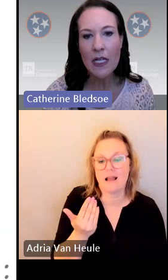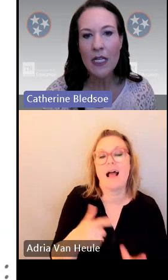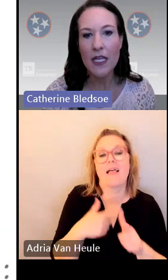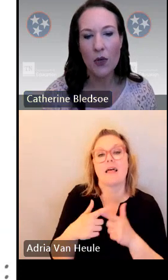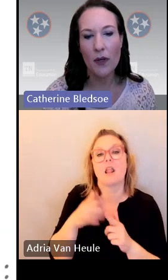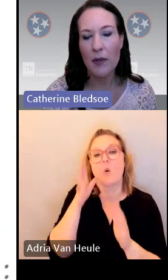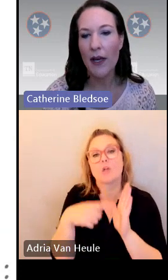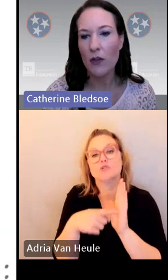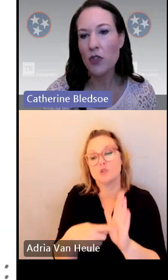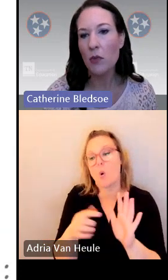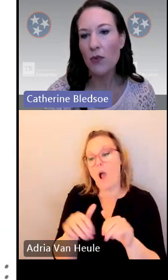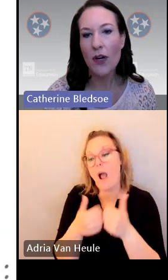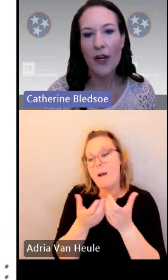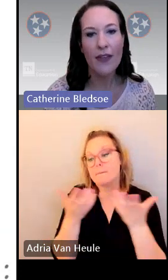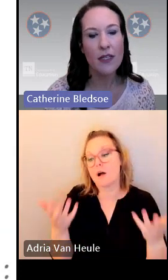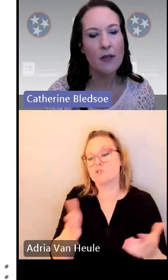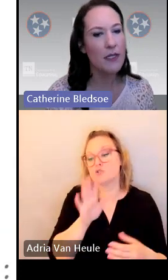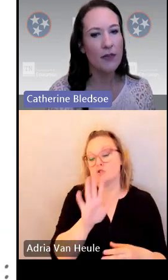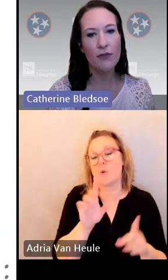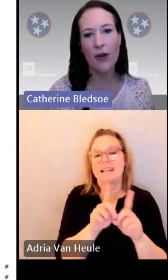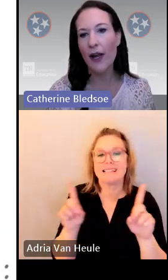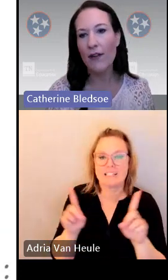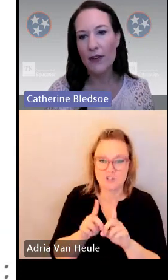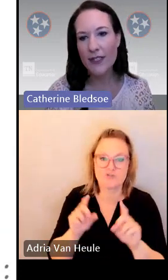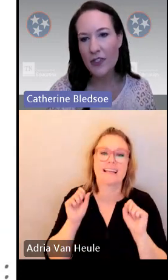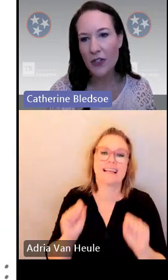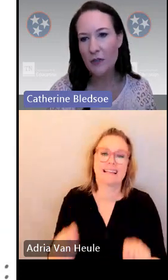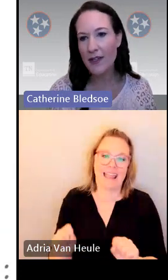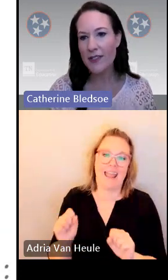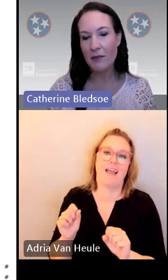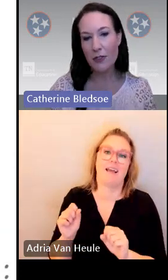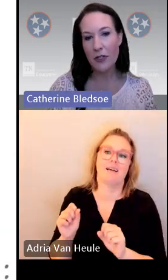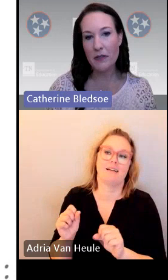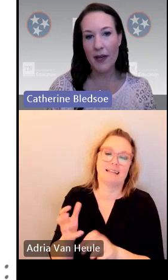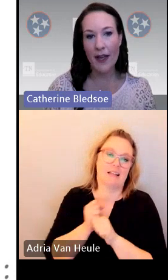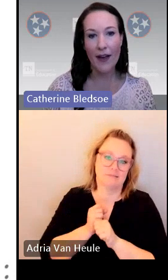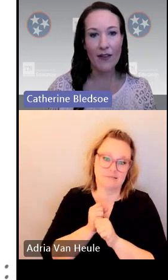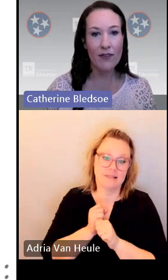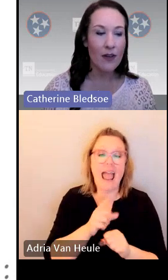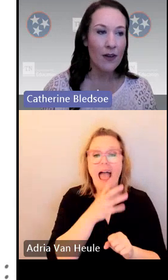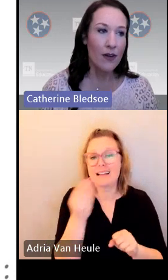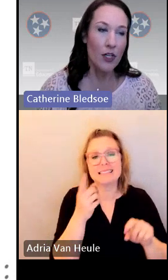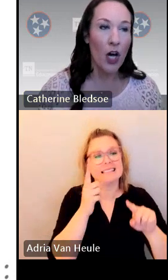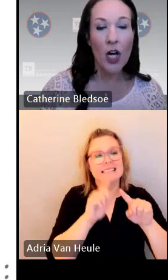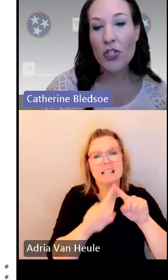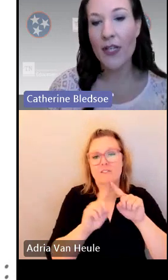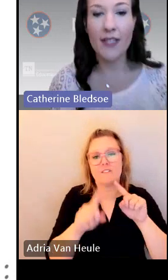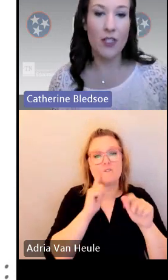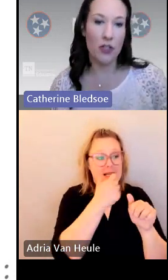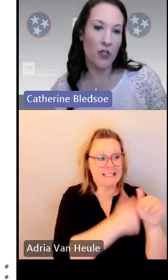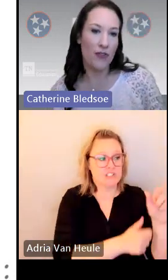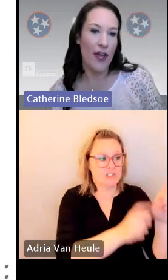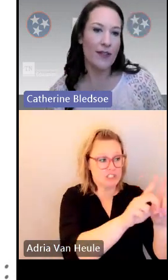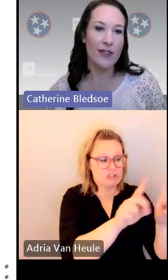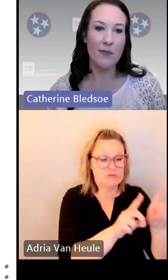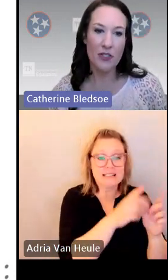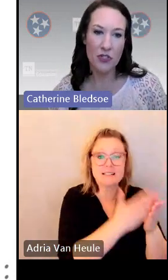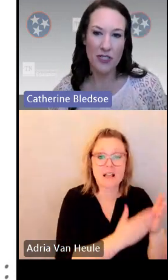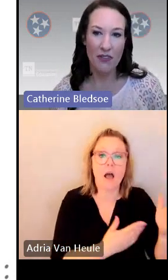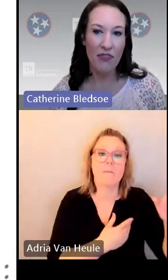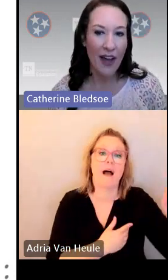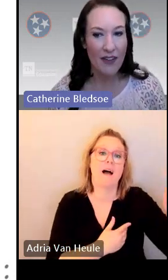district is going to be eligible for, and that's going to be different for every district because some districts may have 100 kids they're